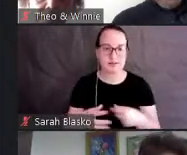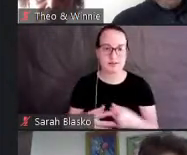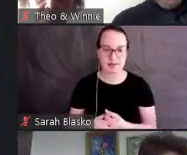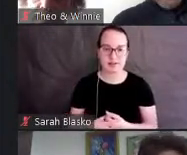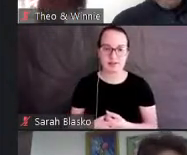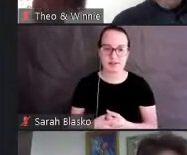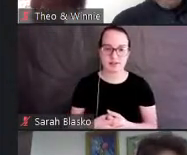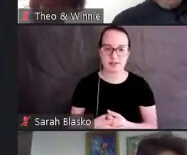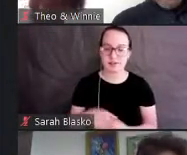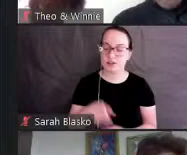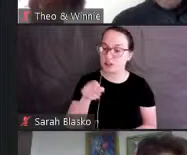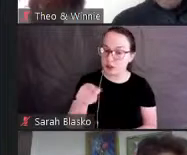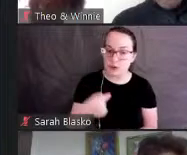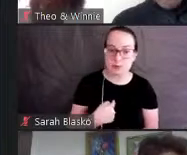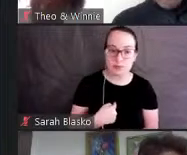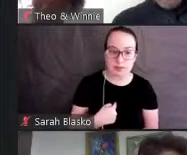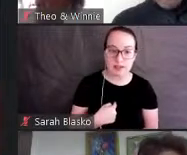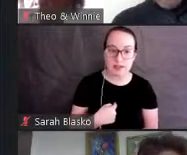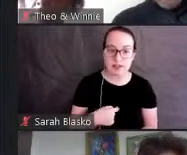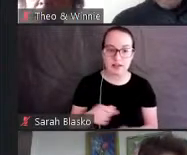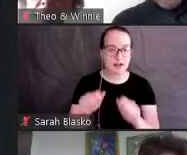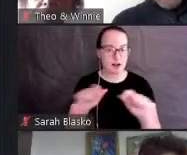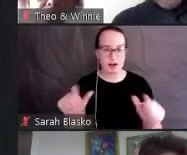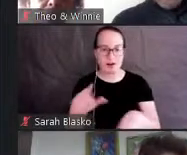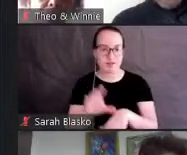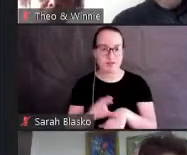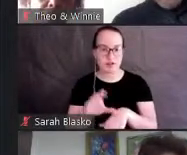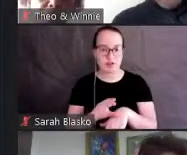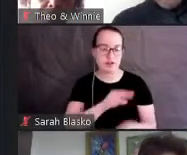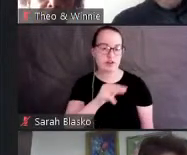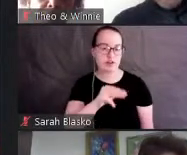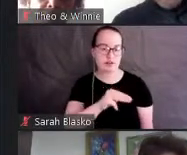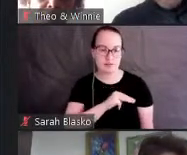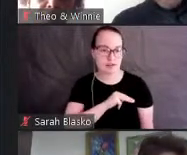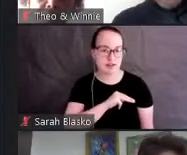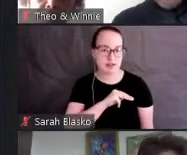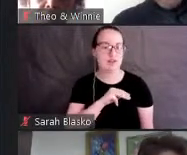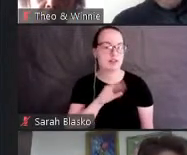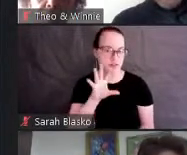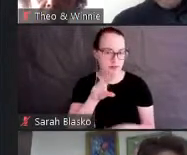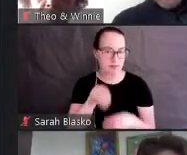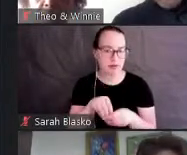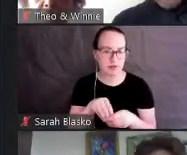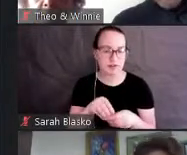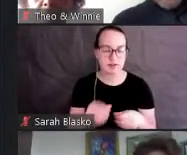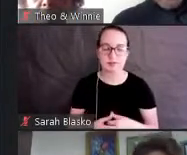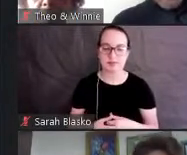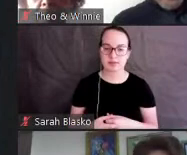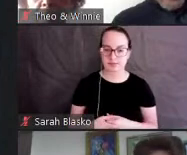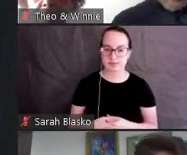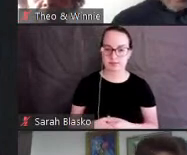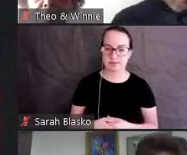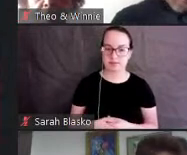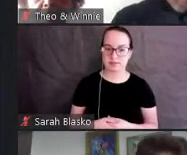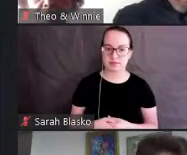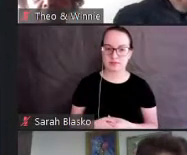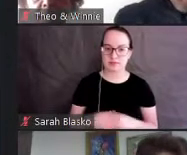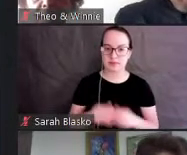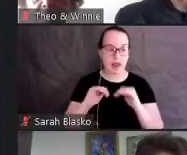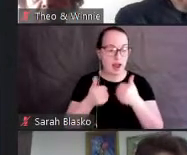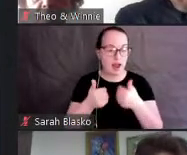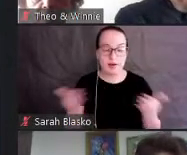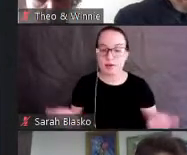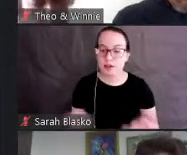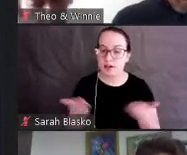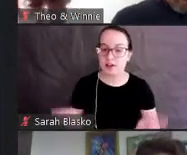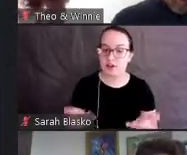me. That's all of us, man. That's really cool. Like, missions is just a part of that. You know, it gets to, like, the plans that we make, the way that we encourage one another, how we go out of our